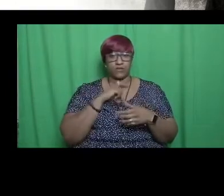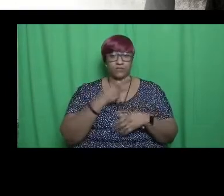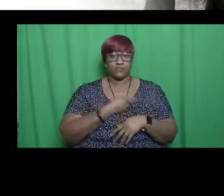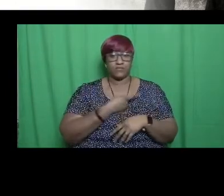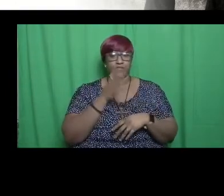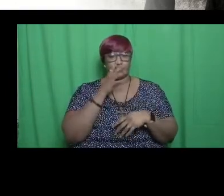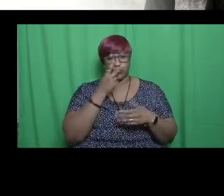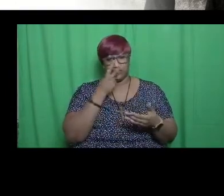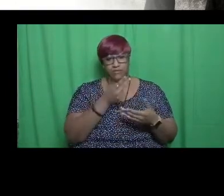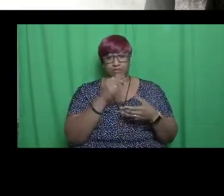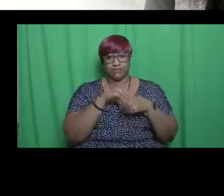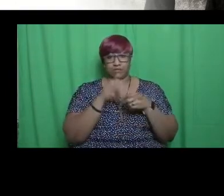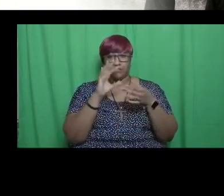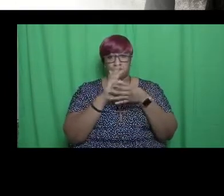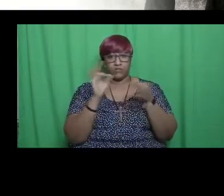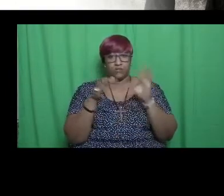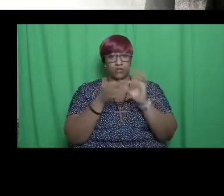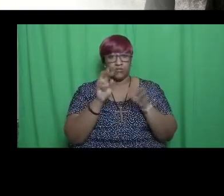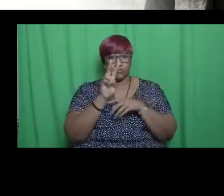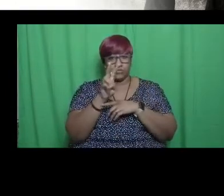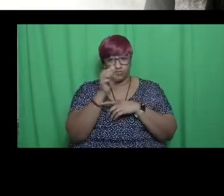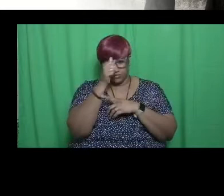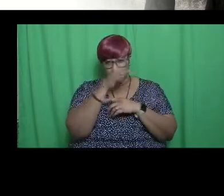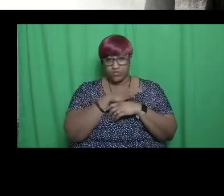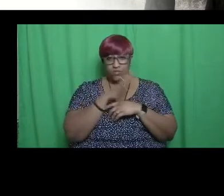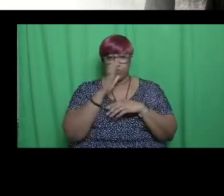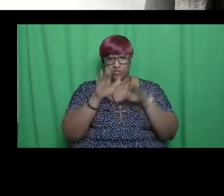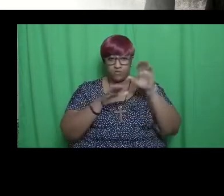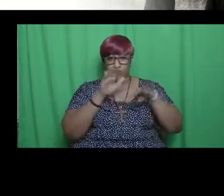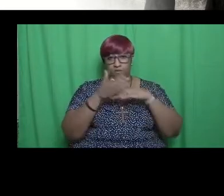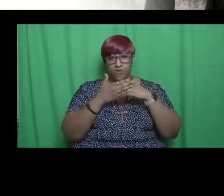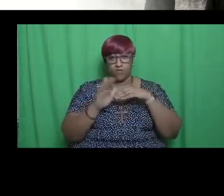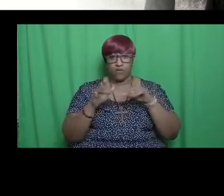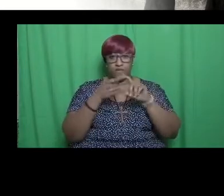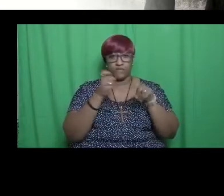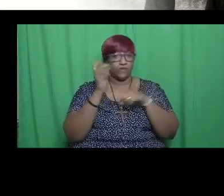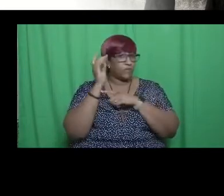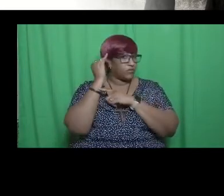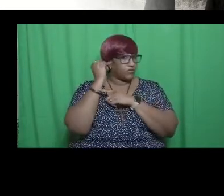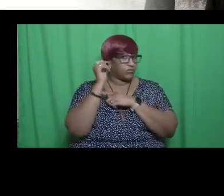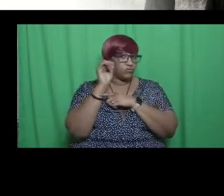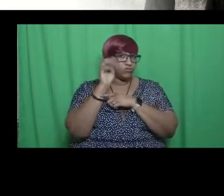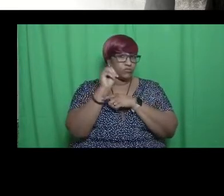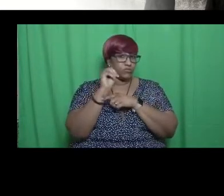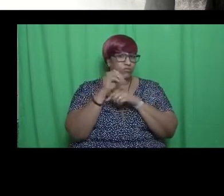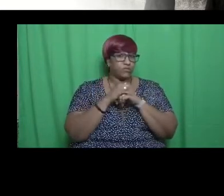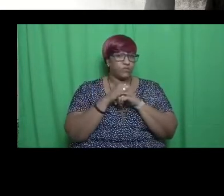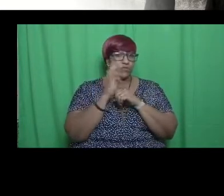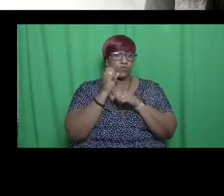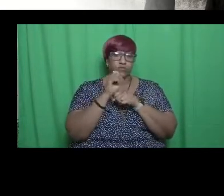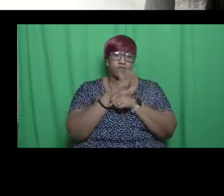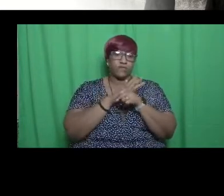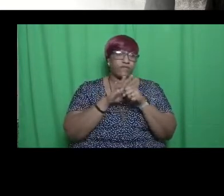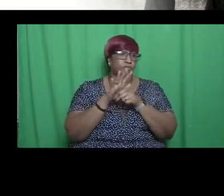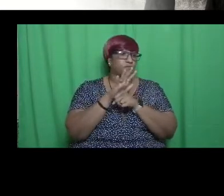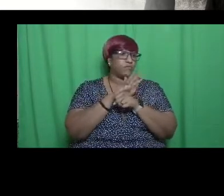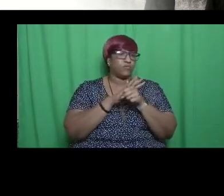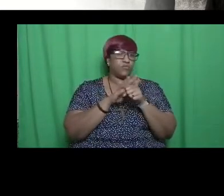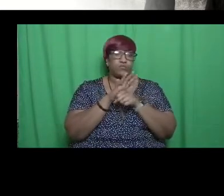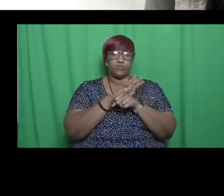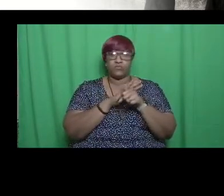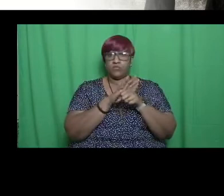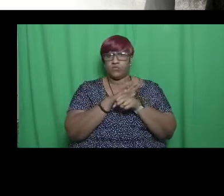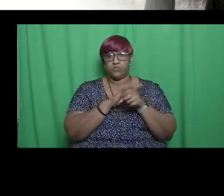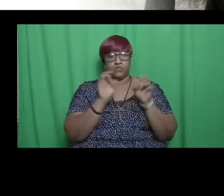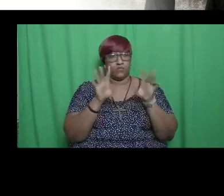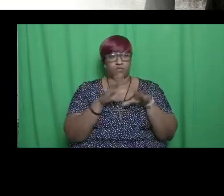going to see in this story, there are 2 men who's going to walk away from Jerusalem because Jerusalem was full of triggers.